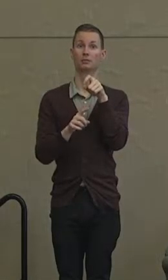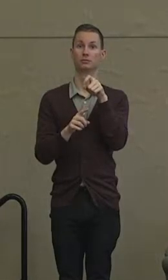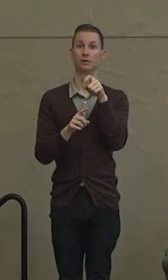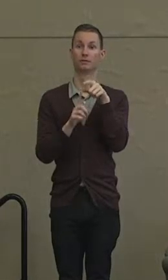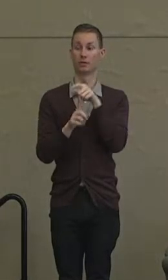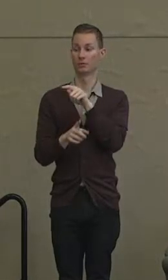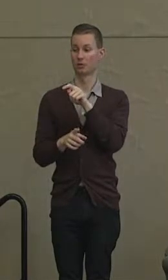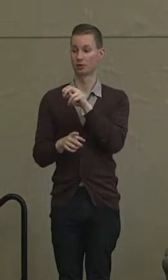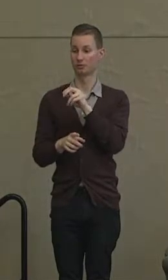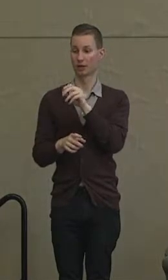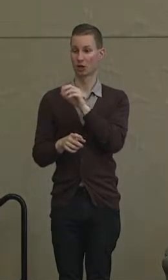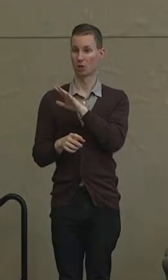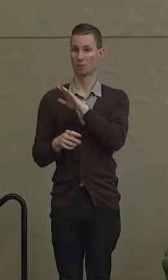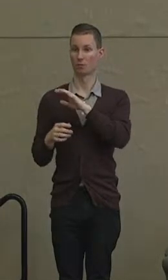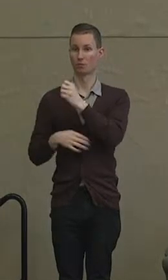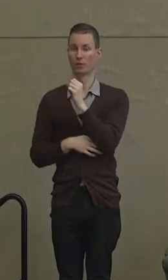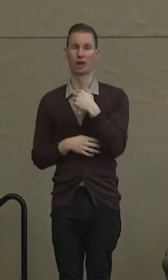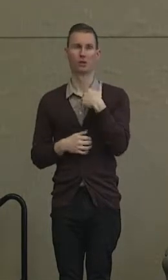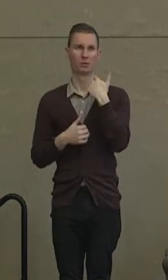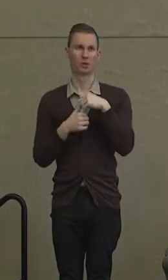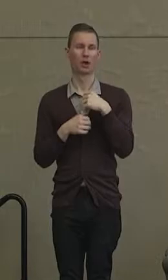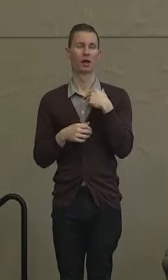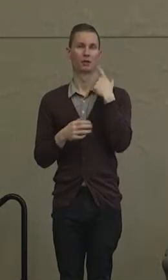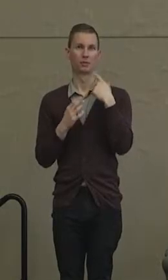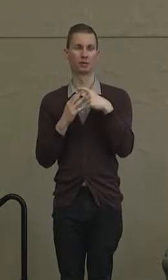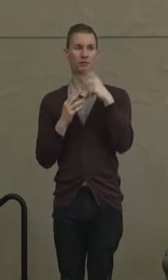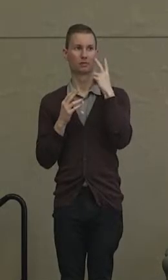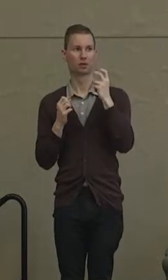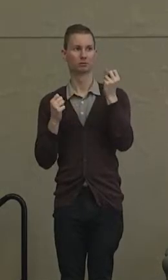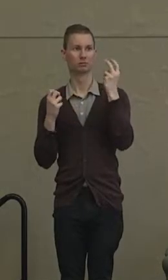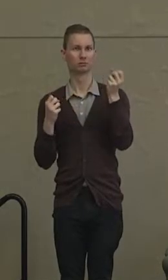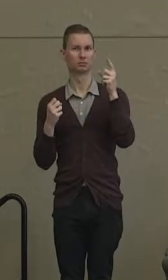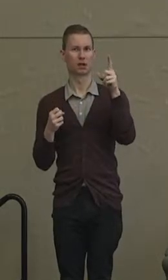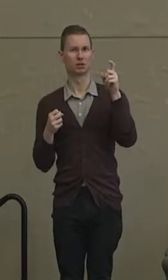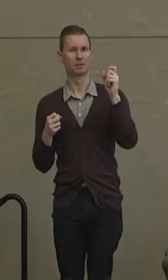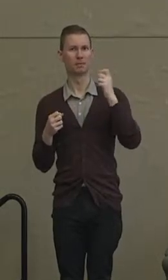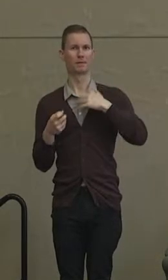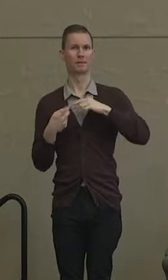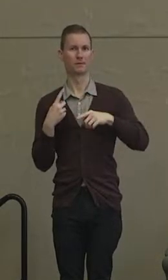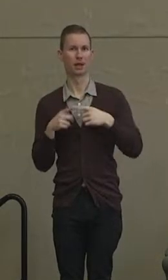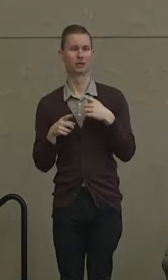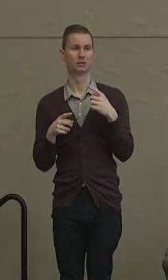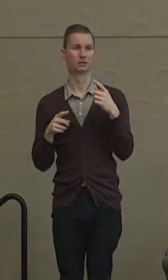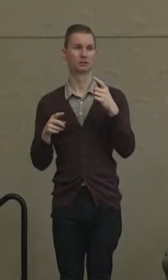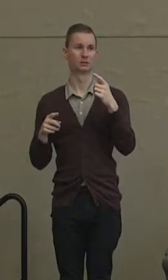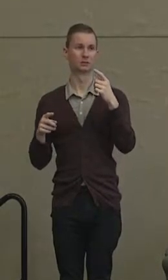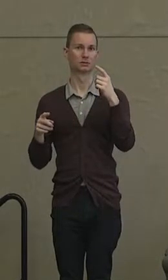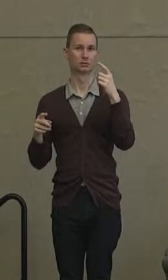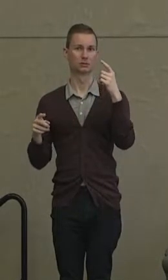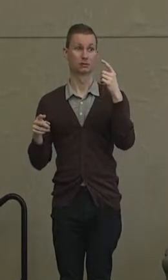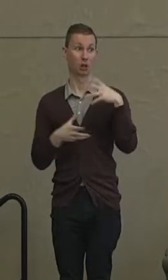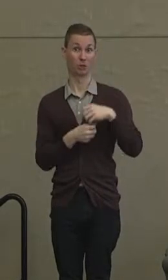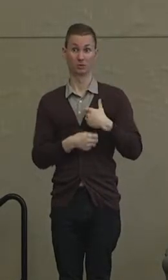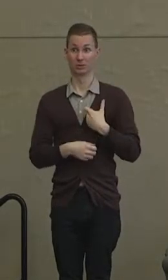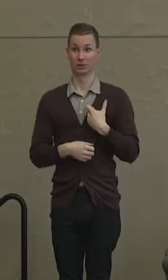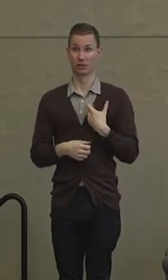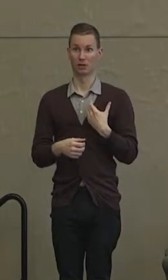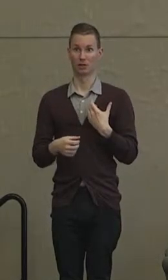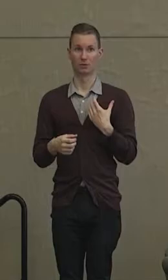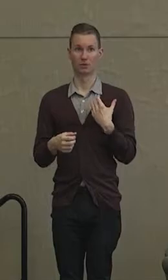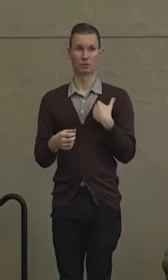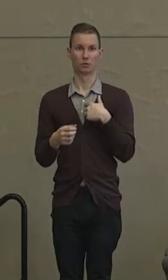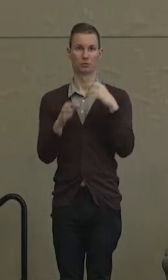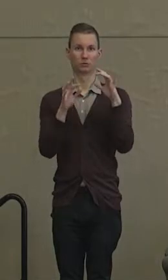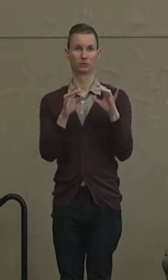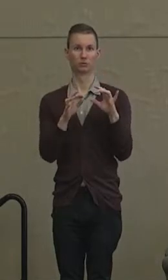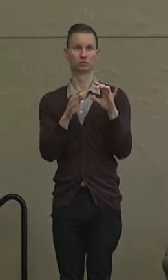movement Me Too. I remember witnessing and seeing like hundreds of my friends, and including me, write the words Me